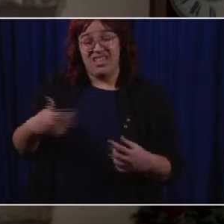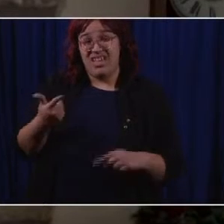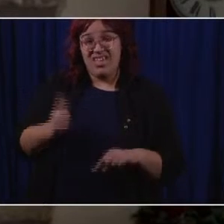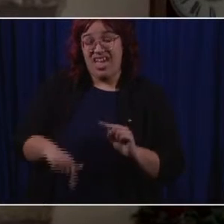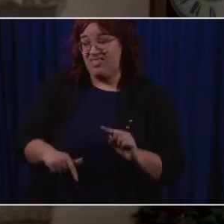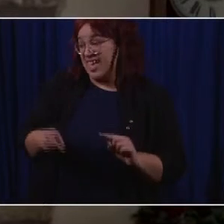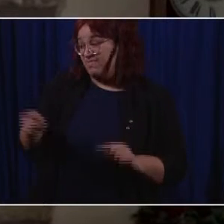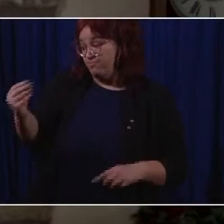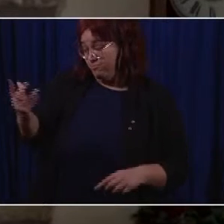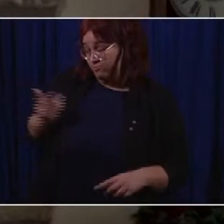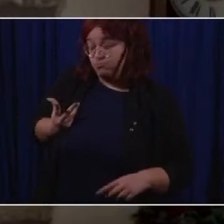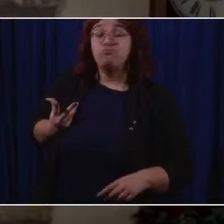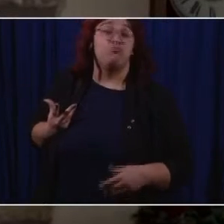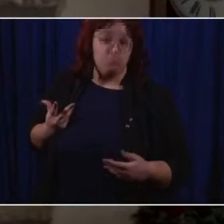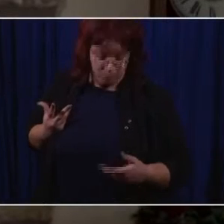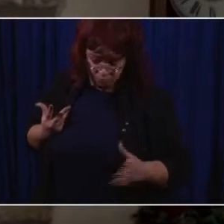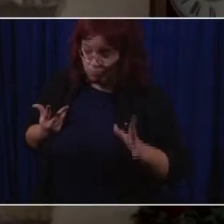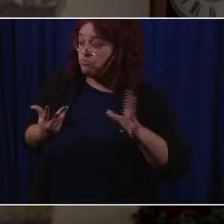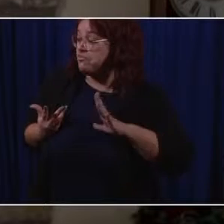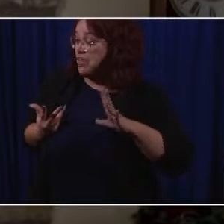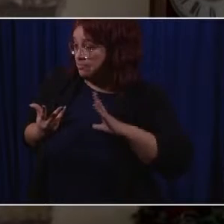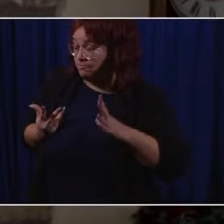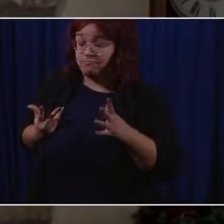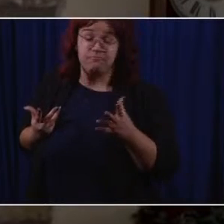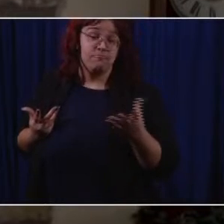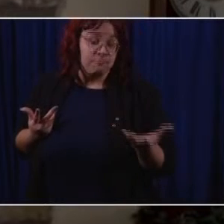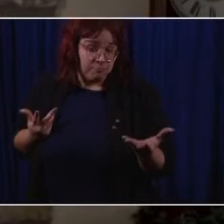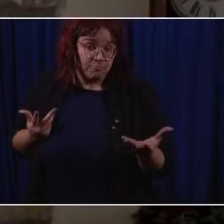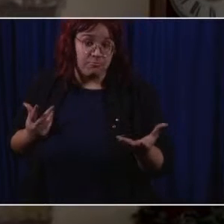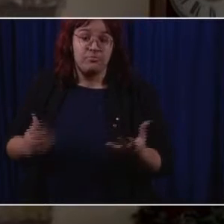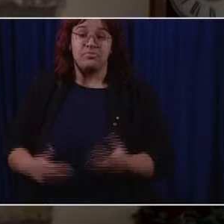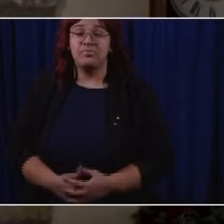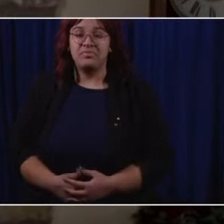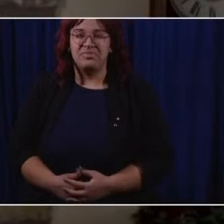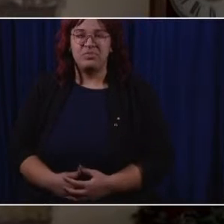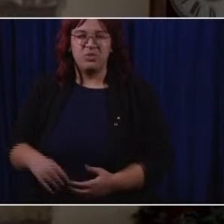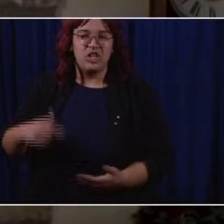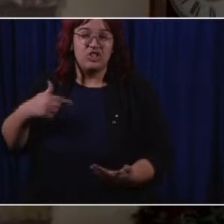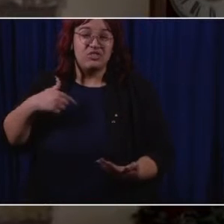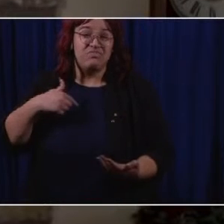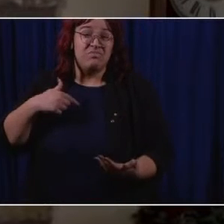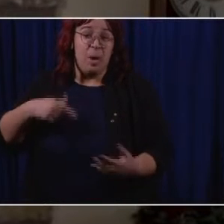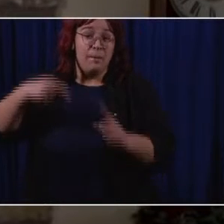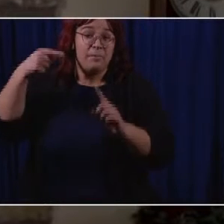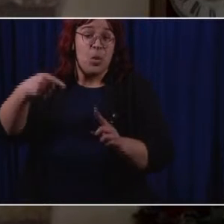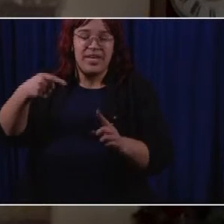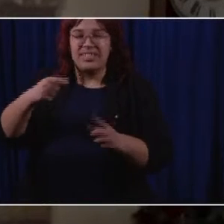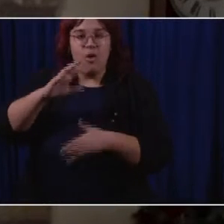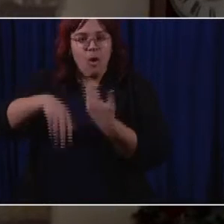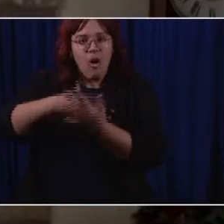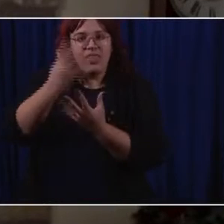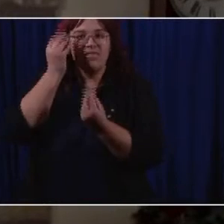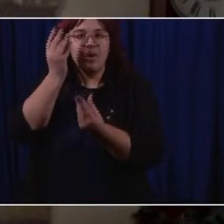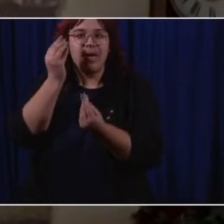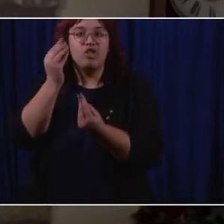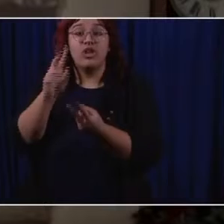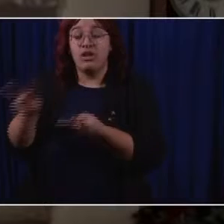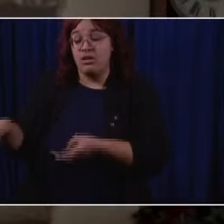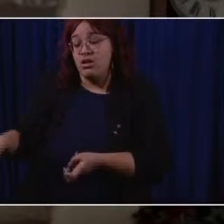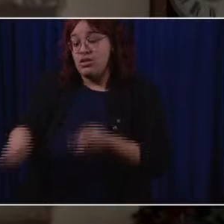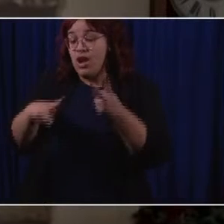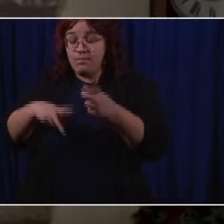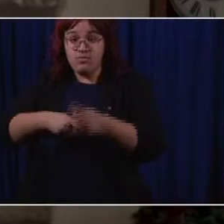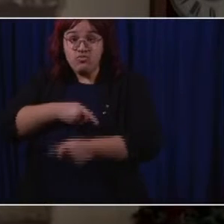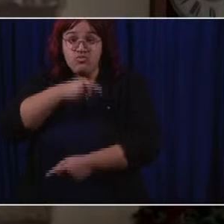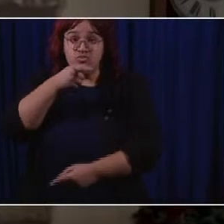it wasn't going in. Everything wasn't being loaded in. We knew that the number we reported yesterday was